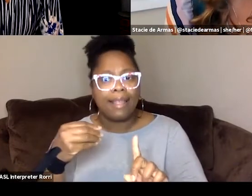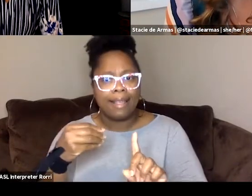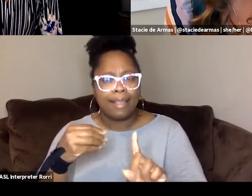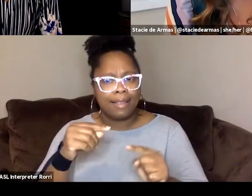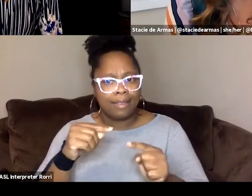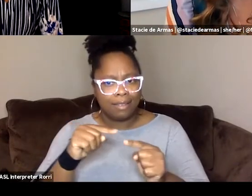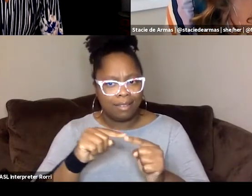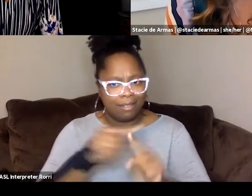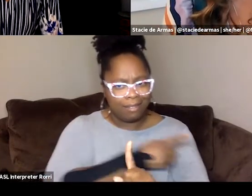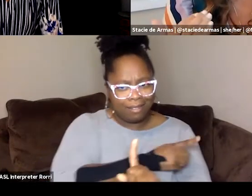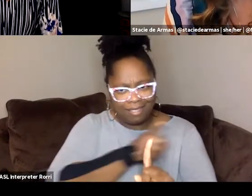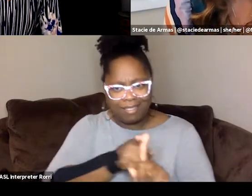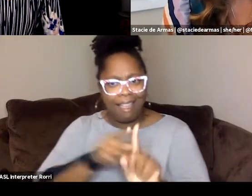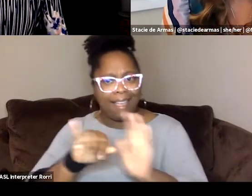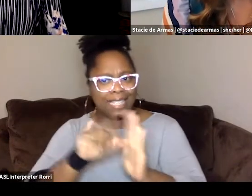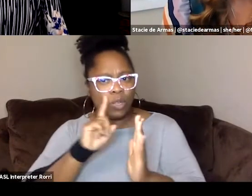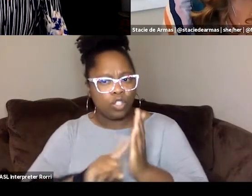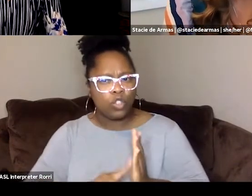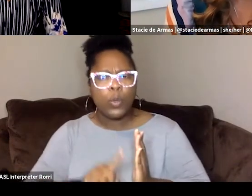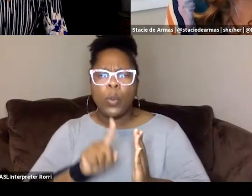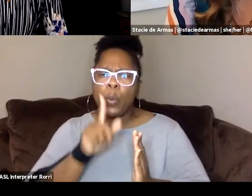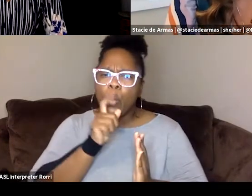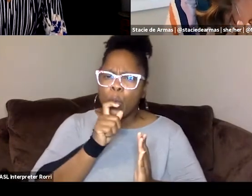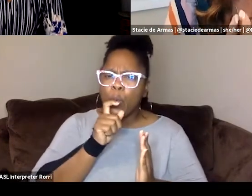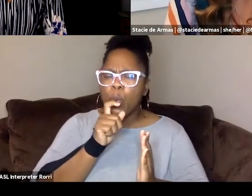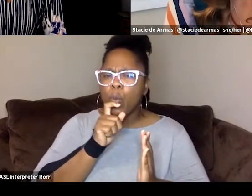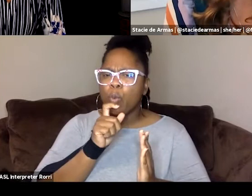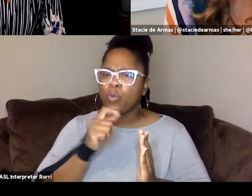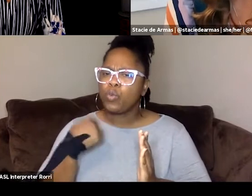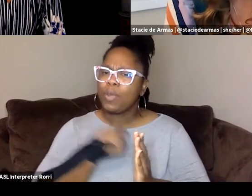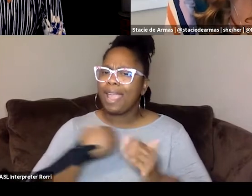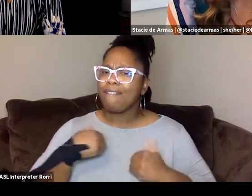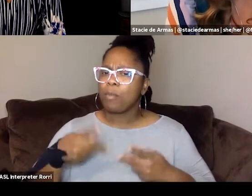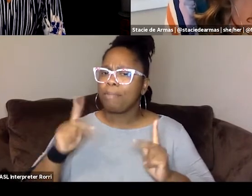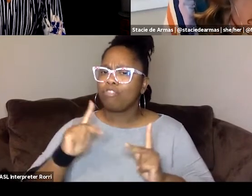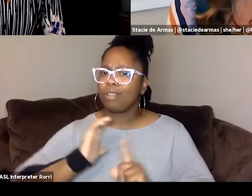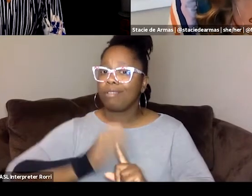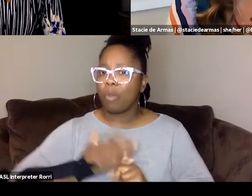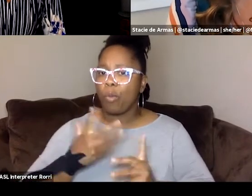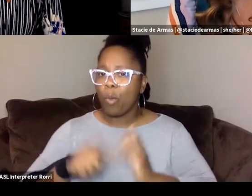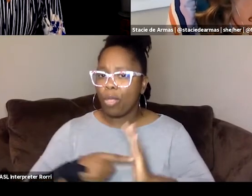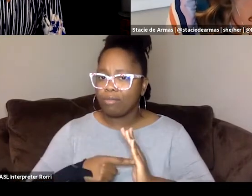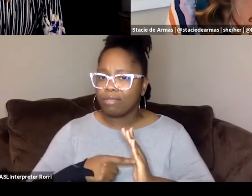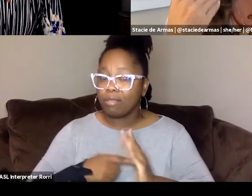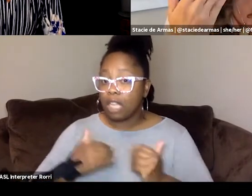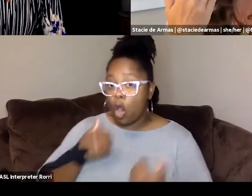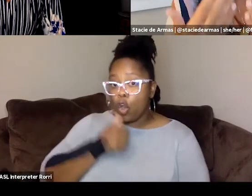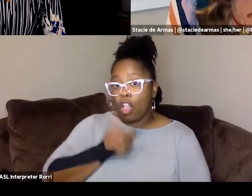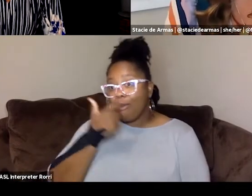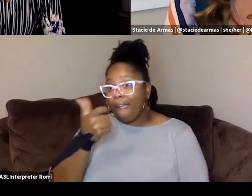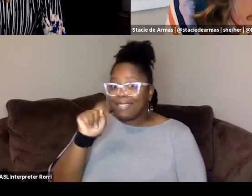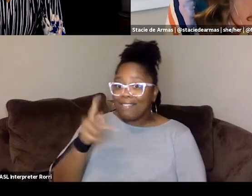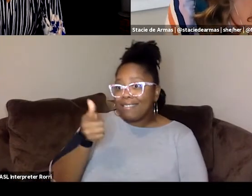on this identity research, who do we have permission to be? And when when young girls are watching this content and they're